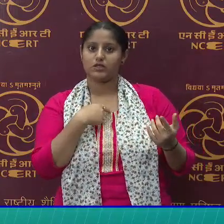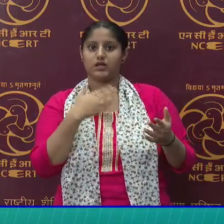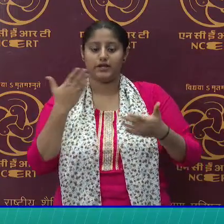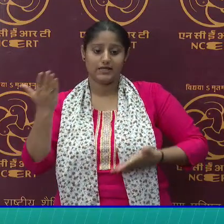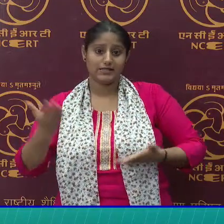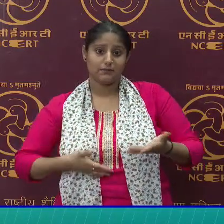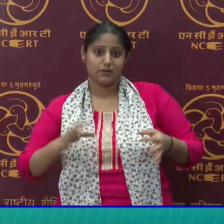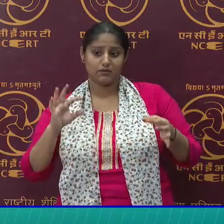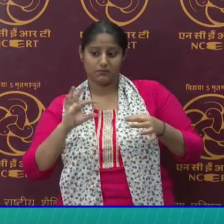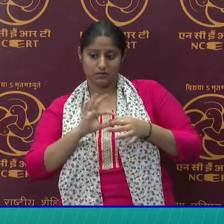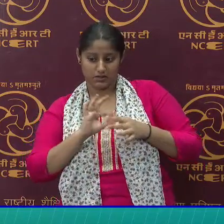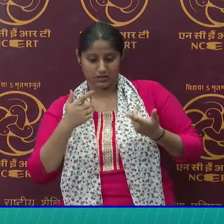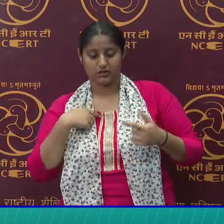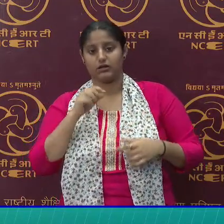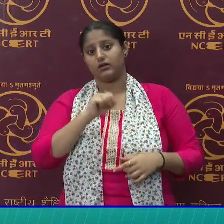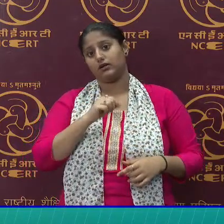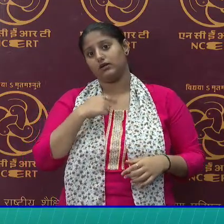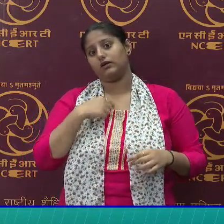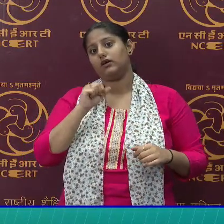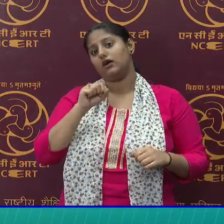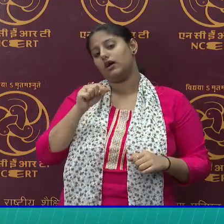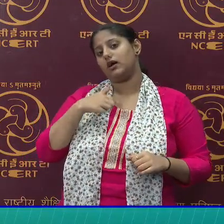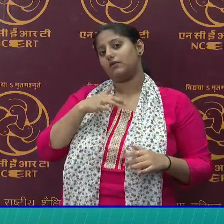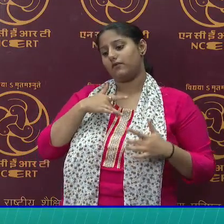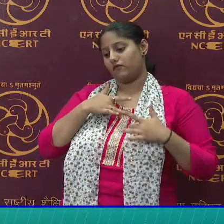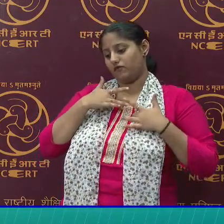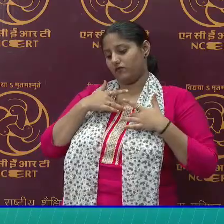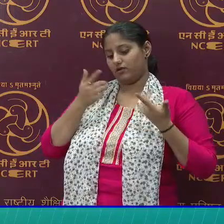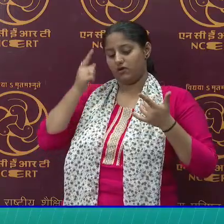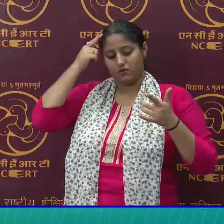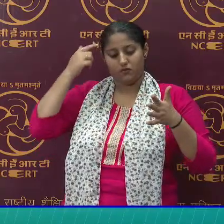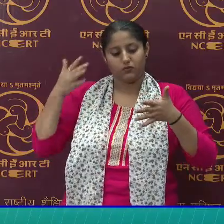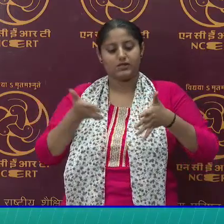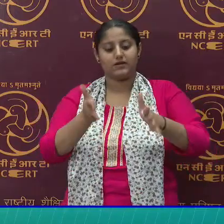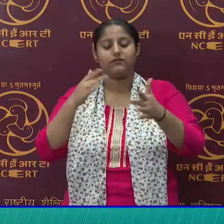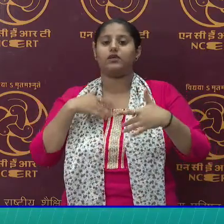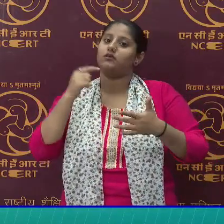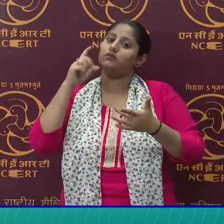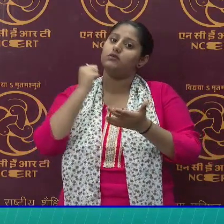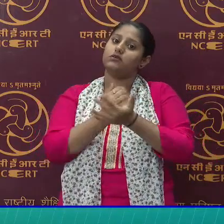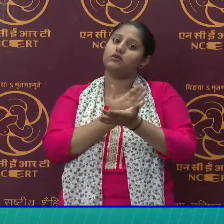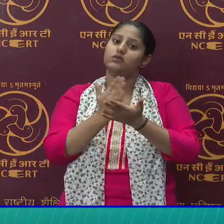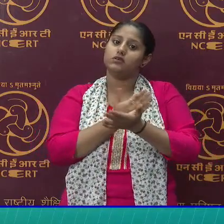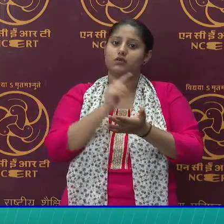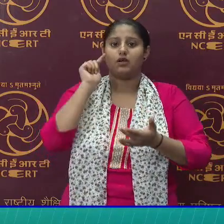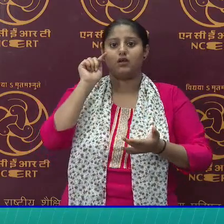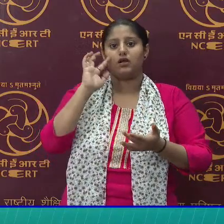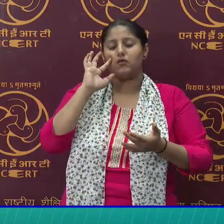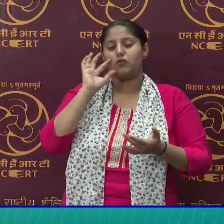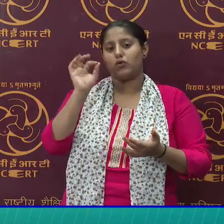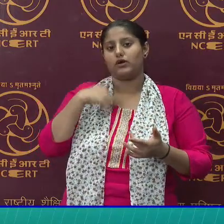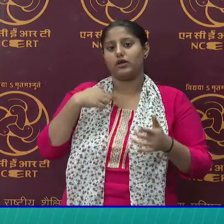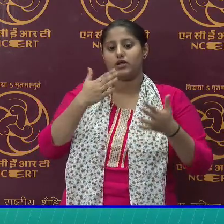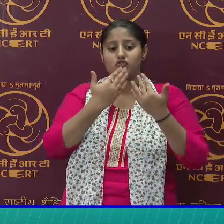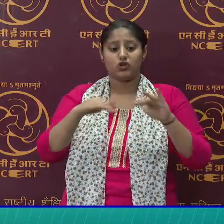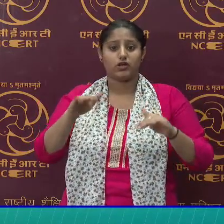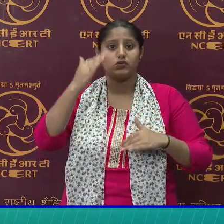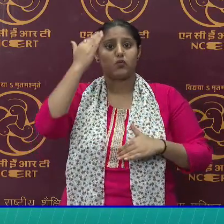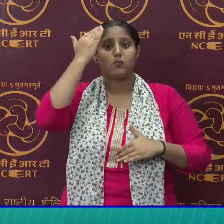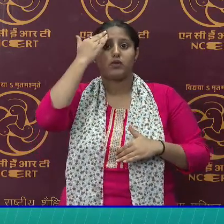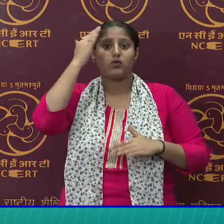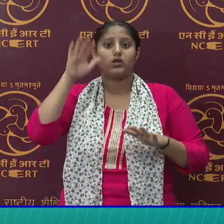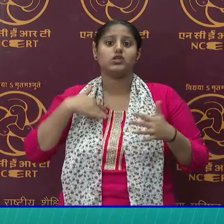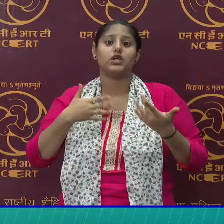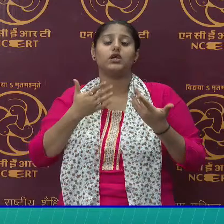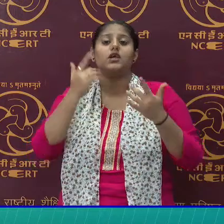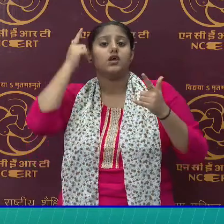or something, but yes, we do feel that road safety is something that children need to know a little more